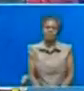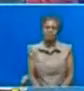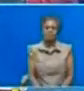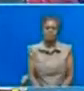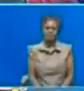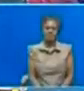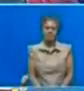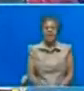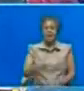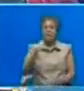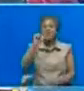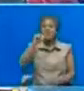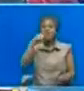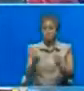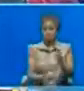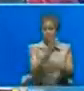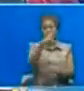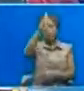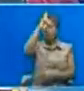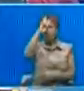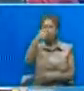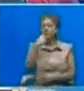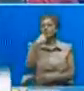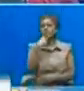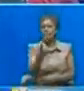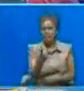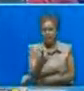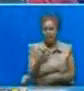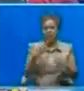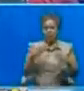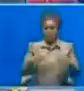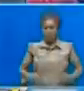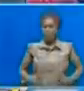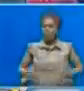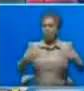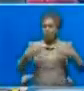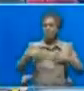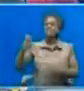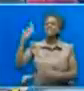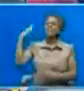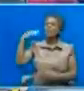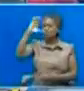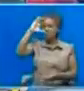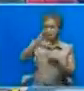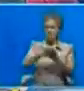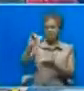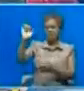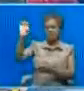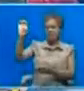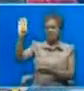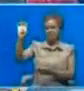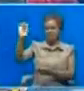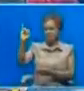Now, in a new twist, the police now say that DNA tests have confirmed that the body initially believed to be that of Mesha